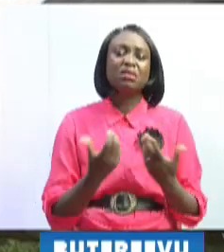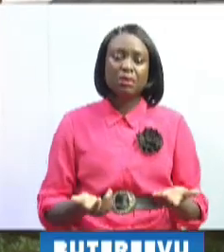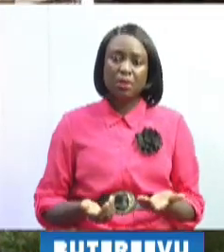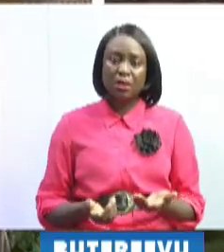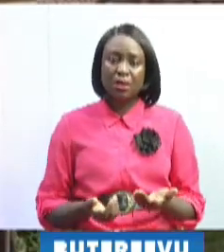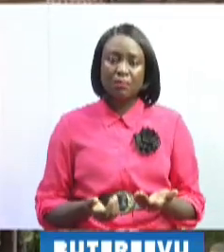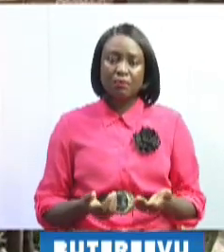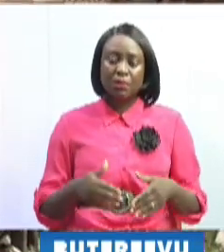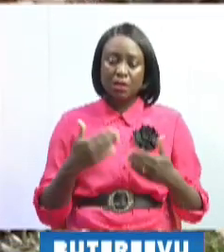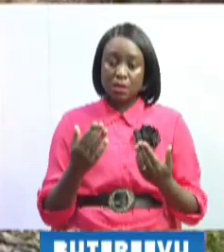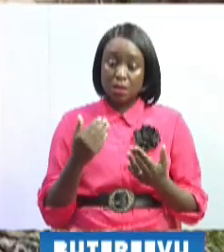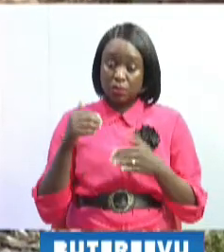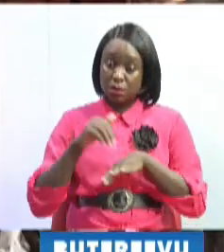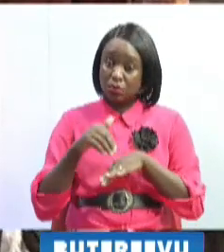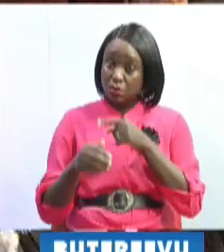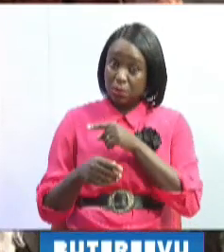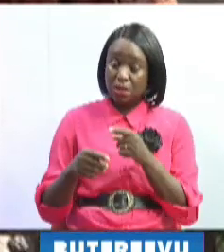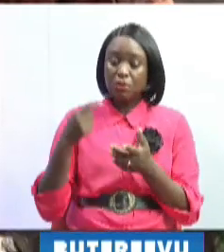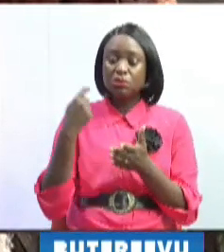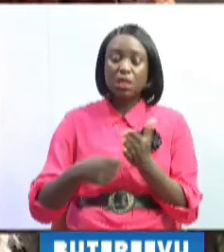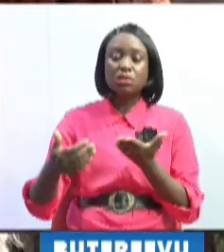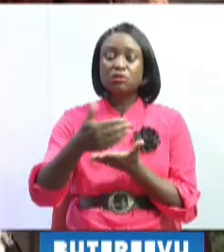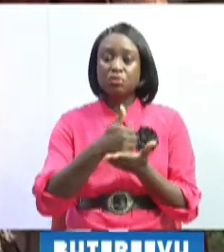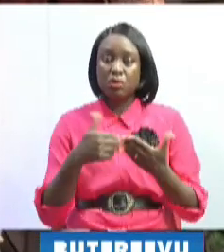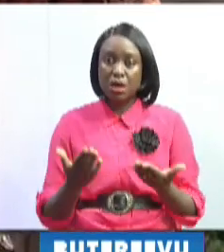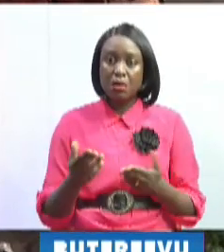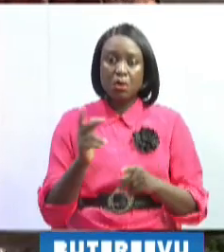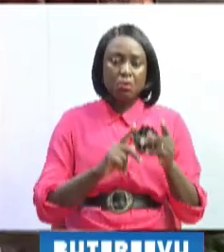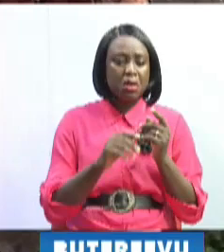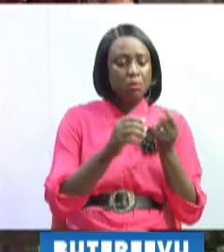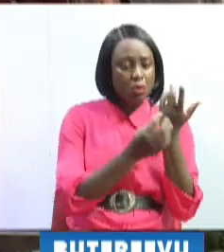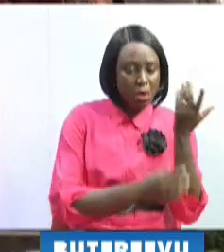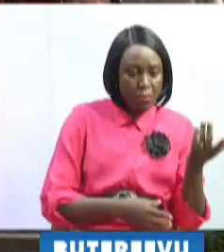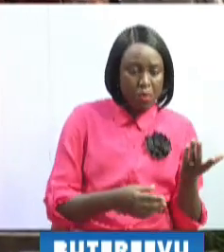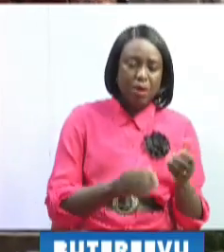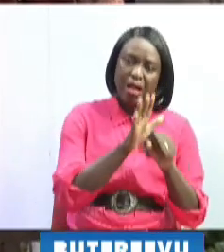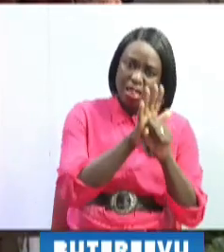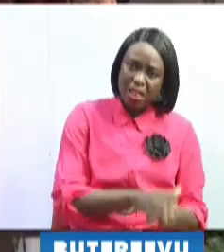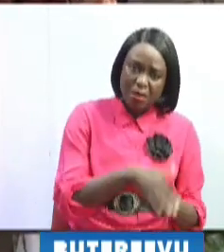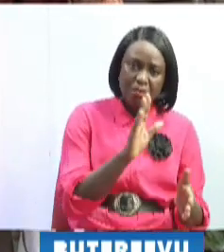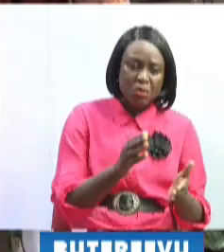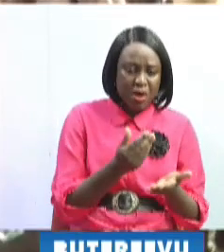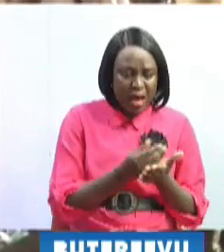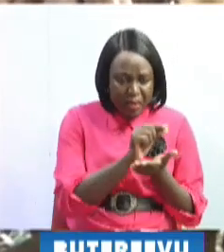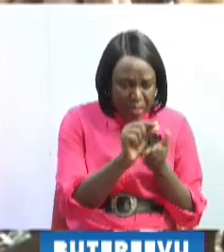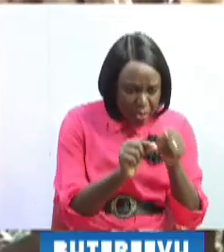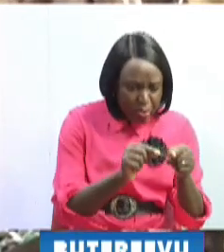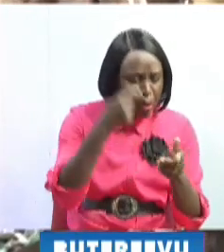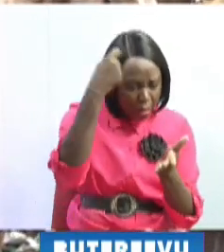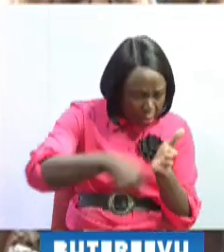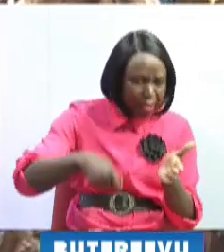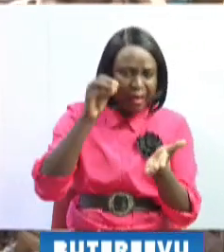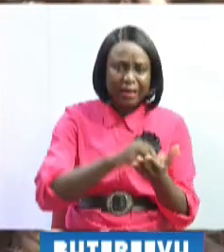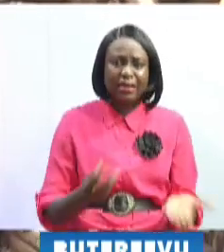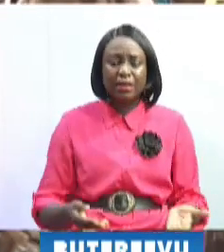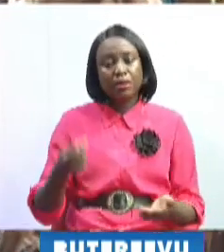boogedde ku nsoloza y'omusolo eriwo olwaleero nti esinga kunyigiriza bamufuna mpola n'akatono ke balina ne kabaggibwako. Balaze gavumenti